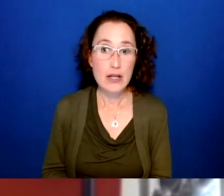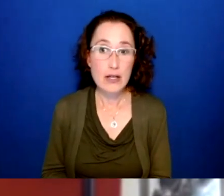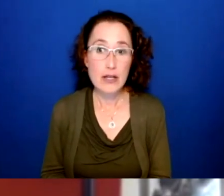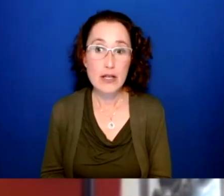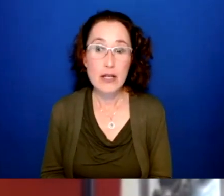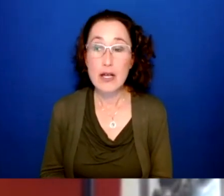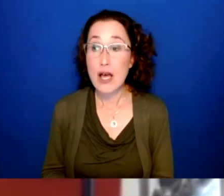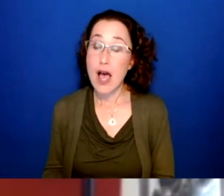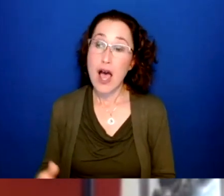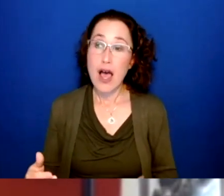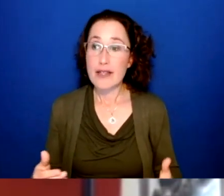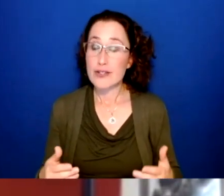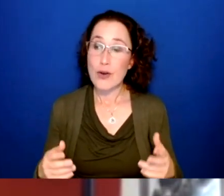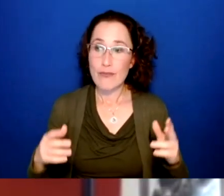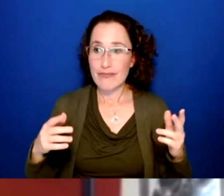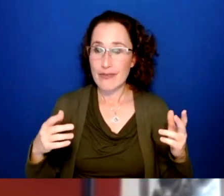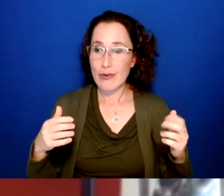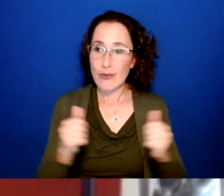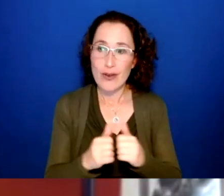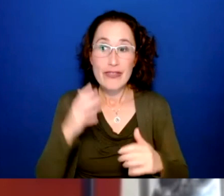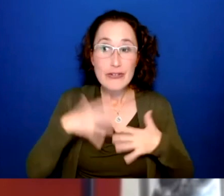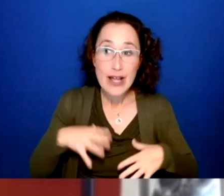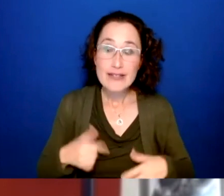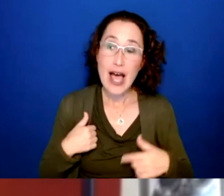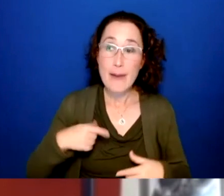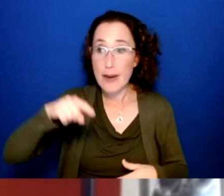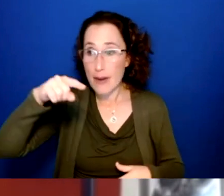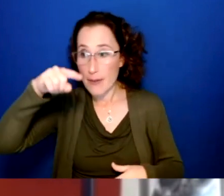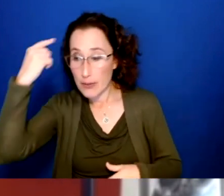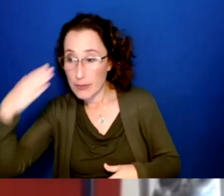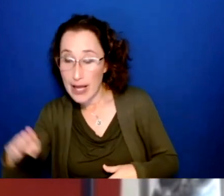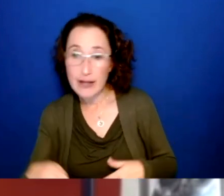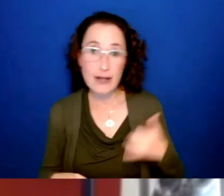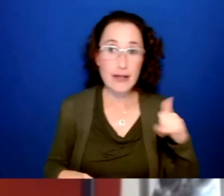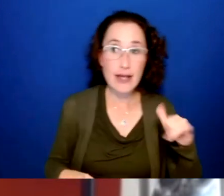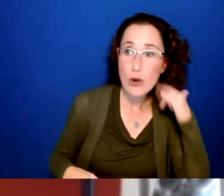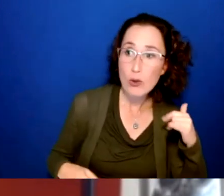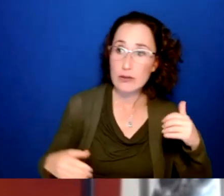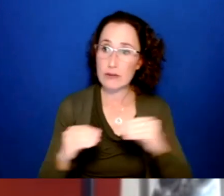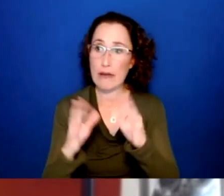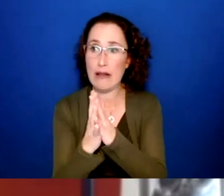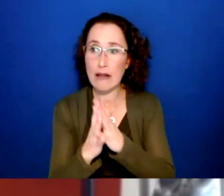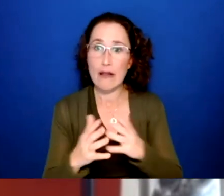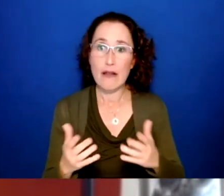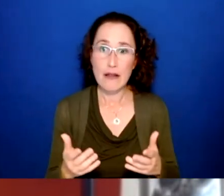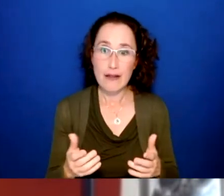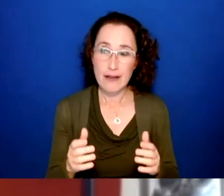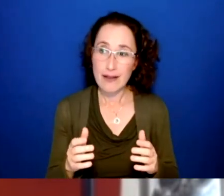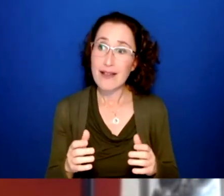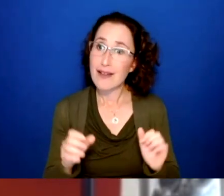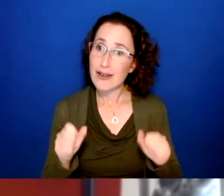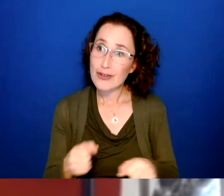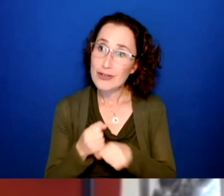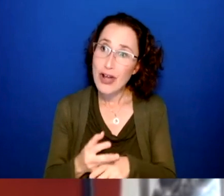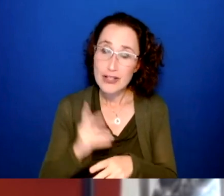blue black person, or I'm a white and gold person when it comes to this, and those groups became large enough to exert political control, pressure